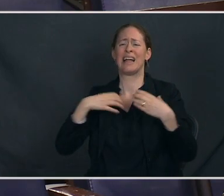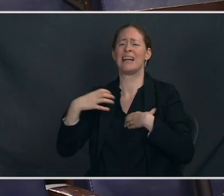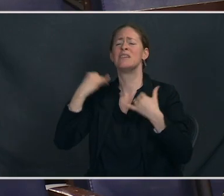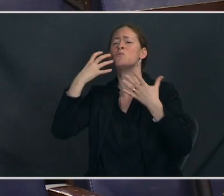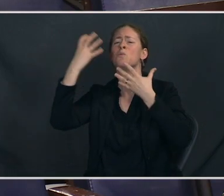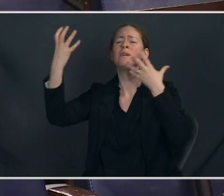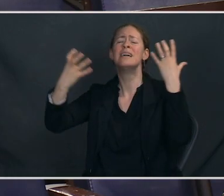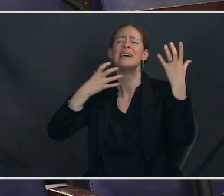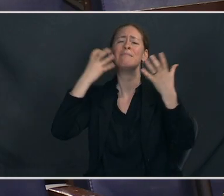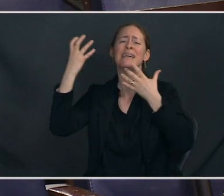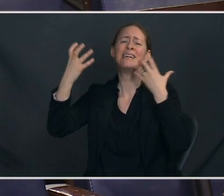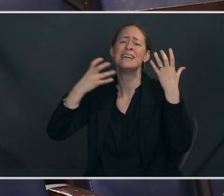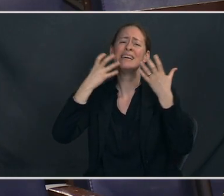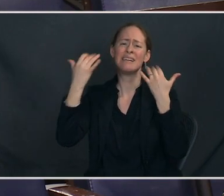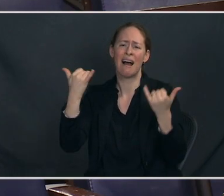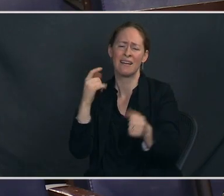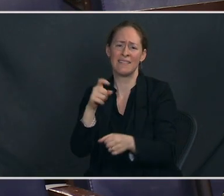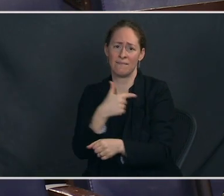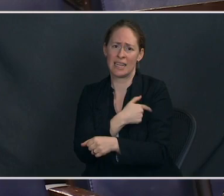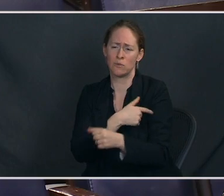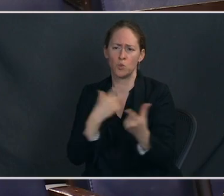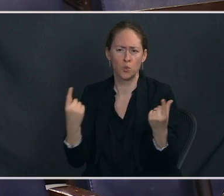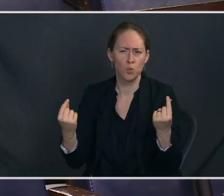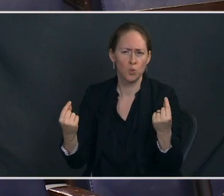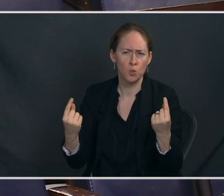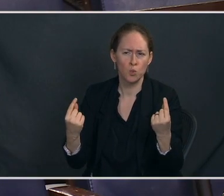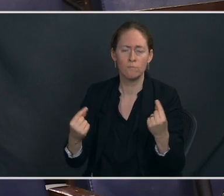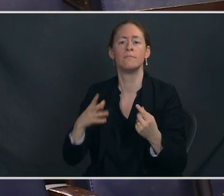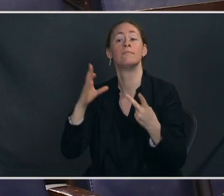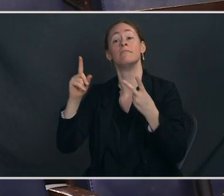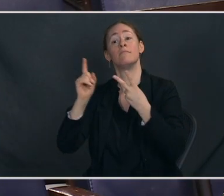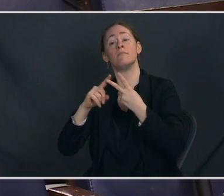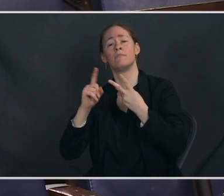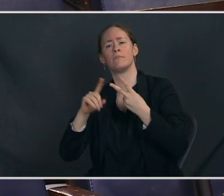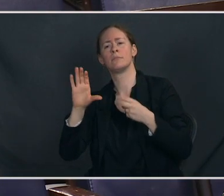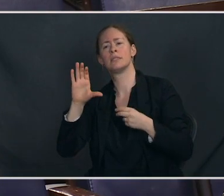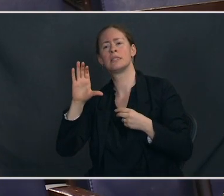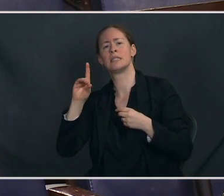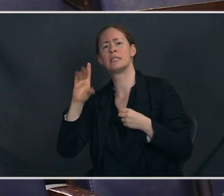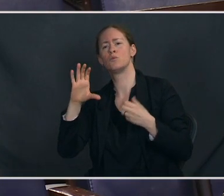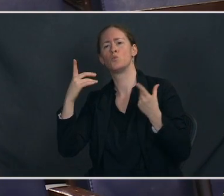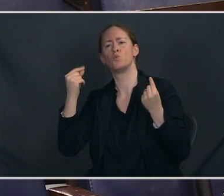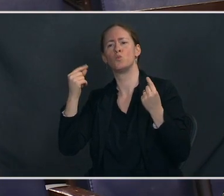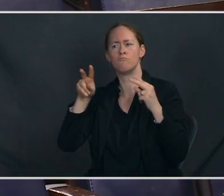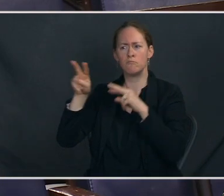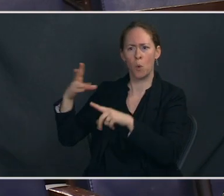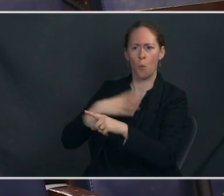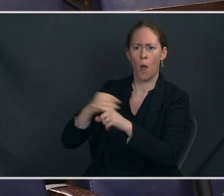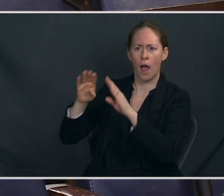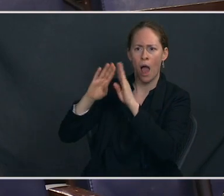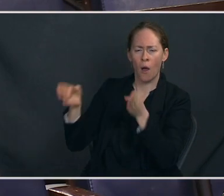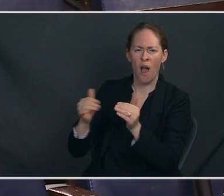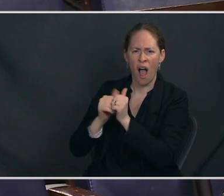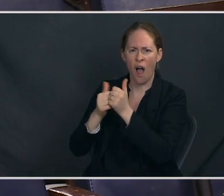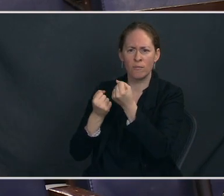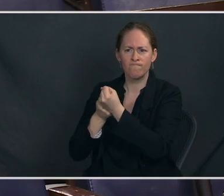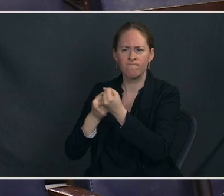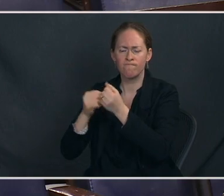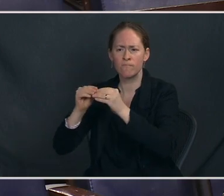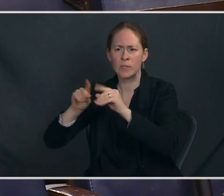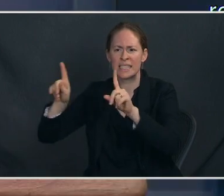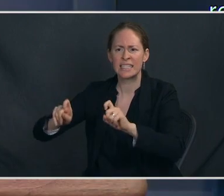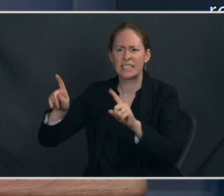then could you talk about, has CDC considered, and would the White House support, a measure for testing for all passengers on U.S. domestic